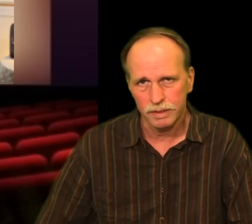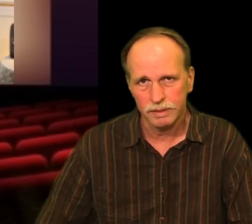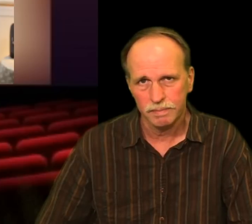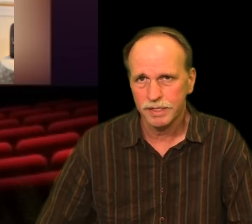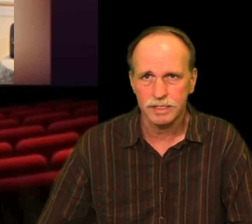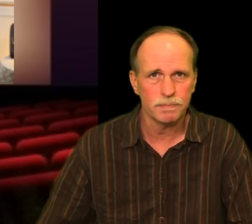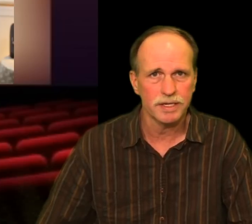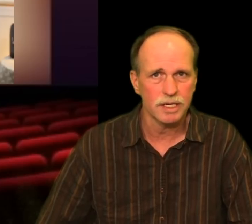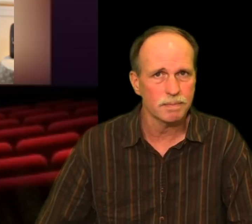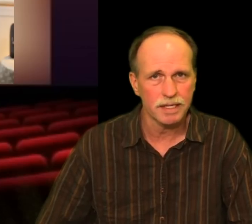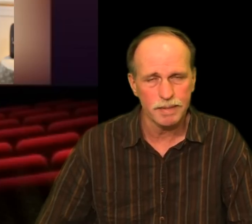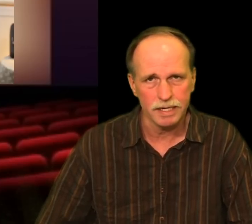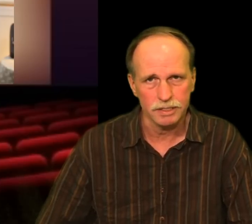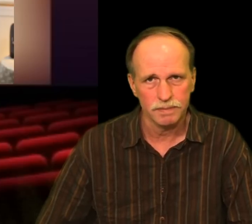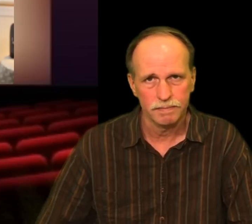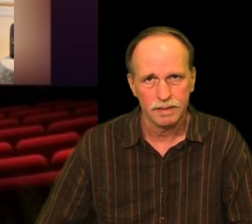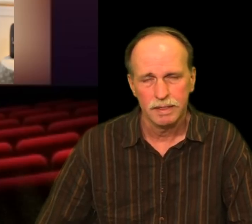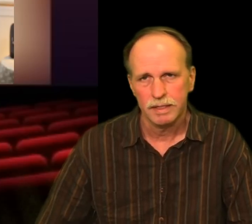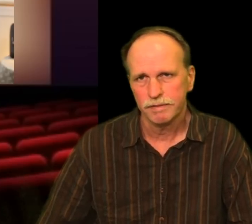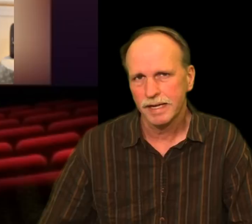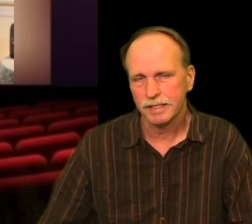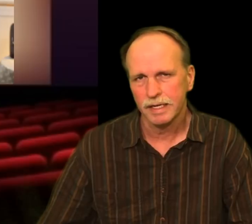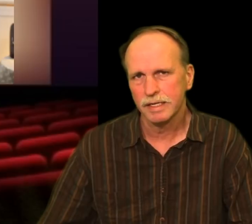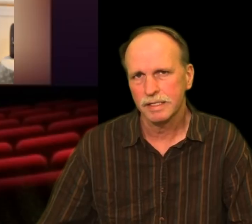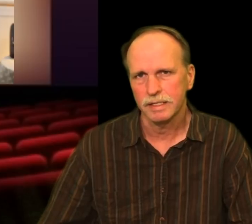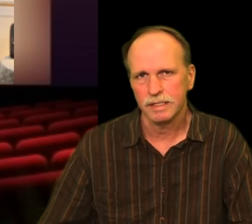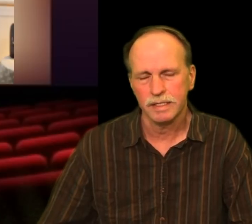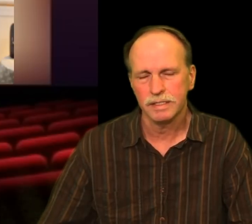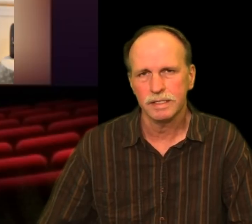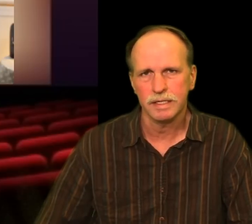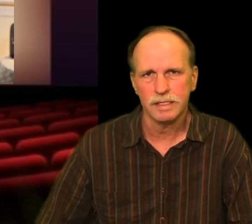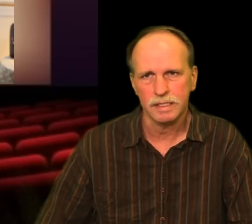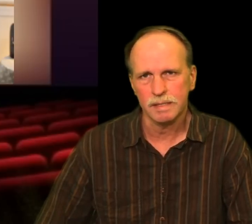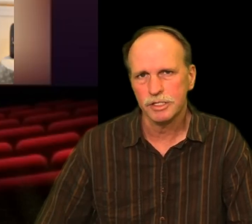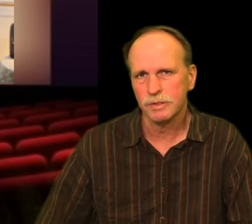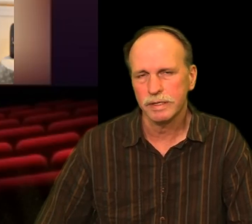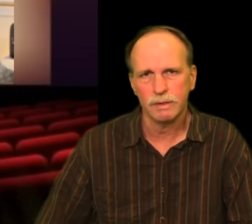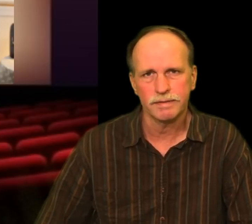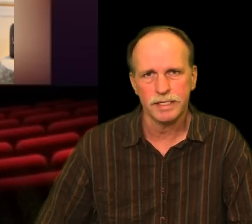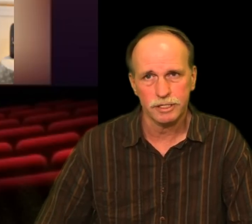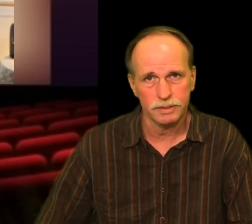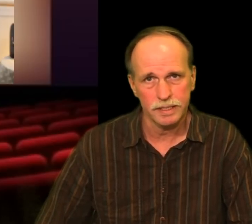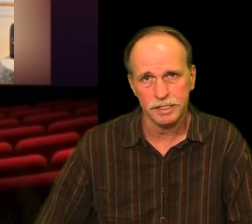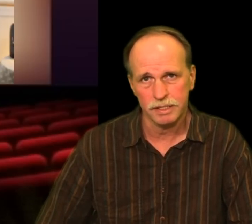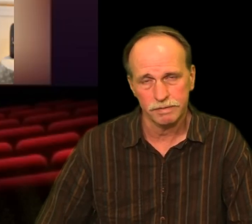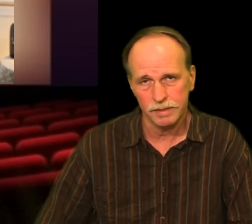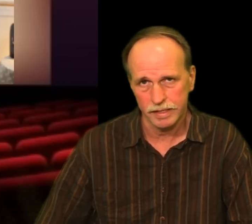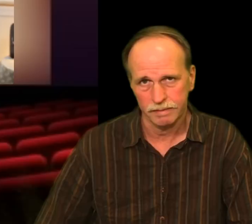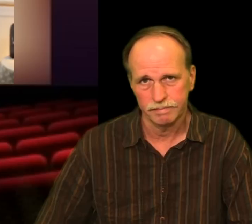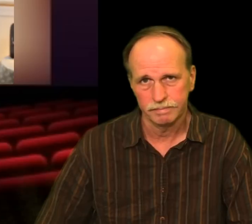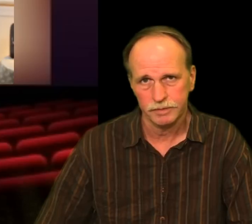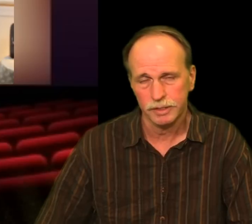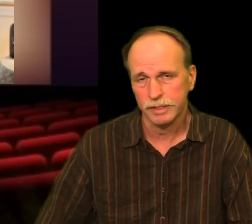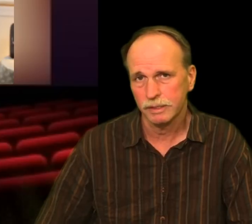doesn't work because it's based on mathematics. The fact that Eddington in 1919 demonstrated gravitational lensing of